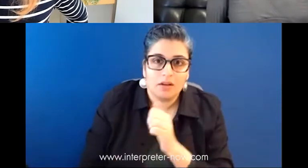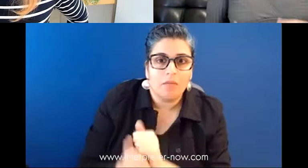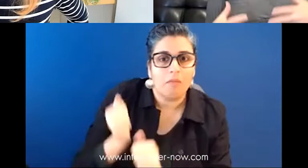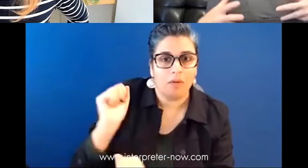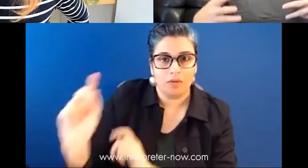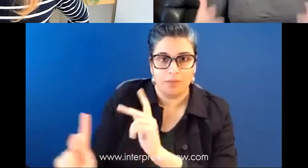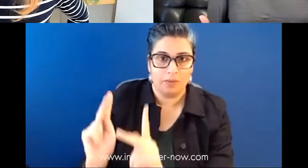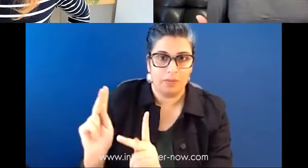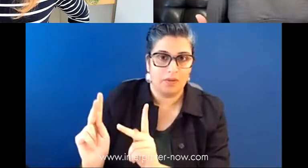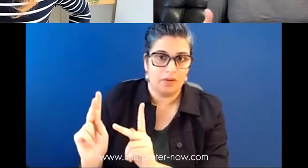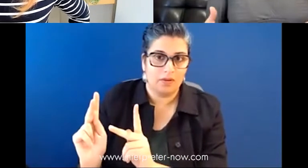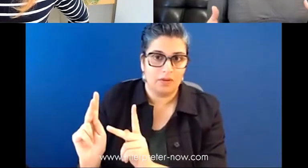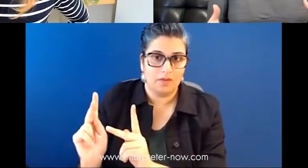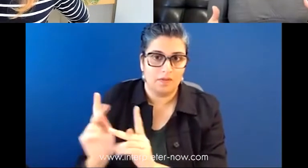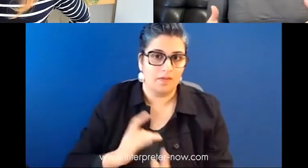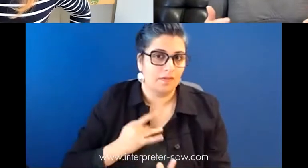people